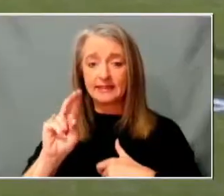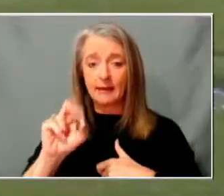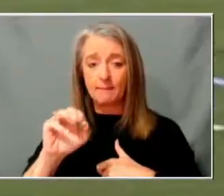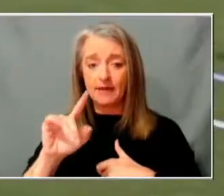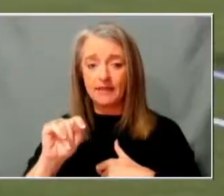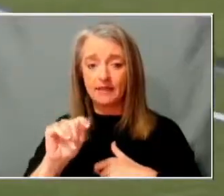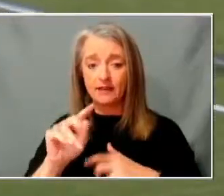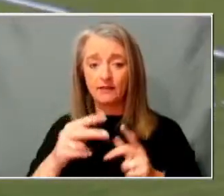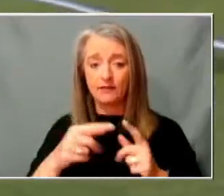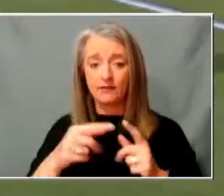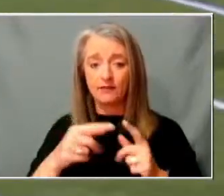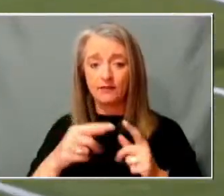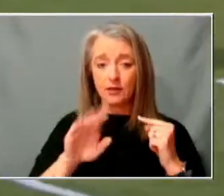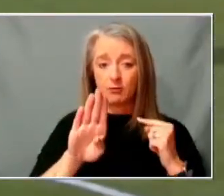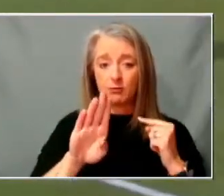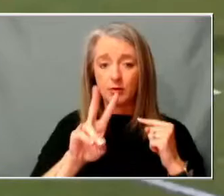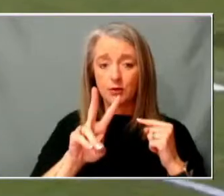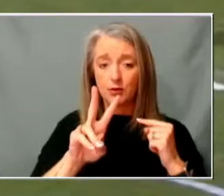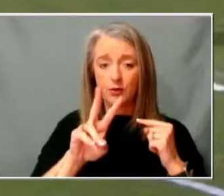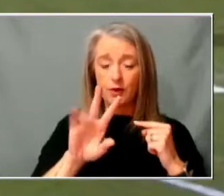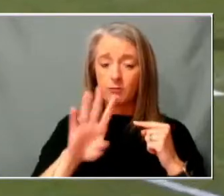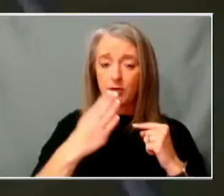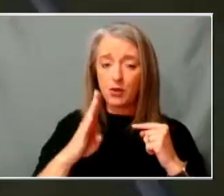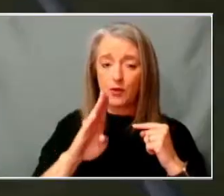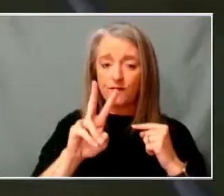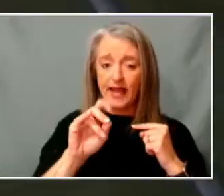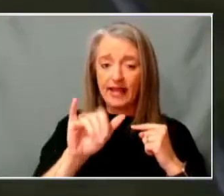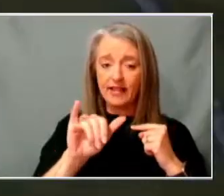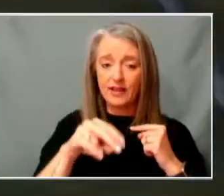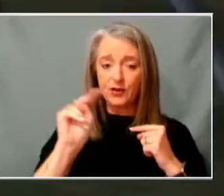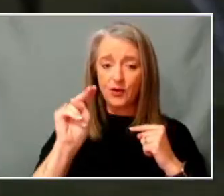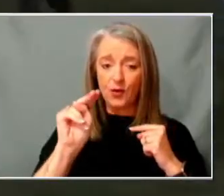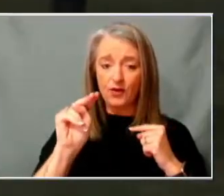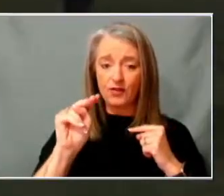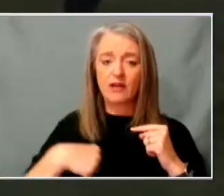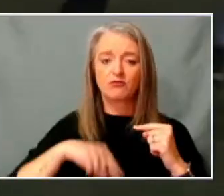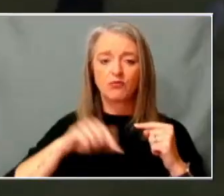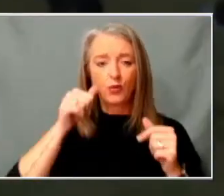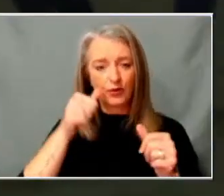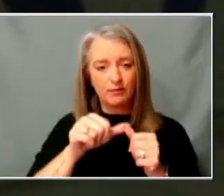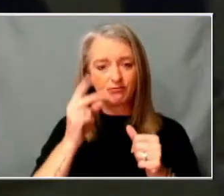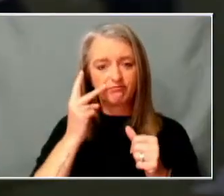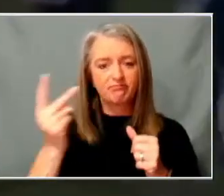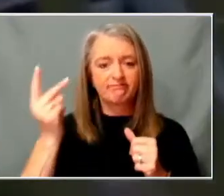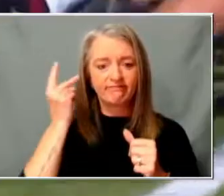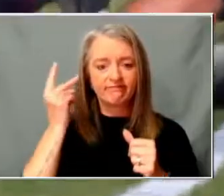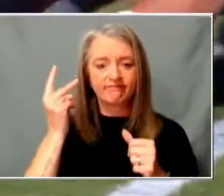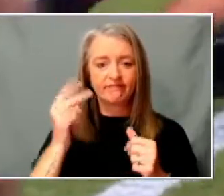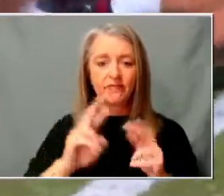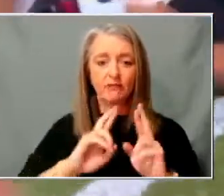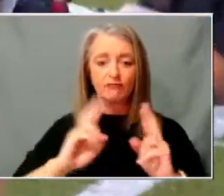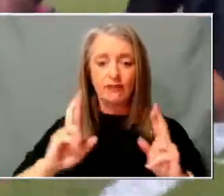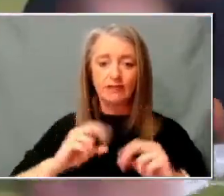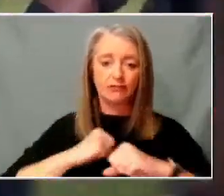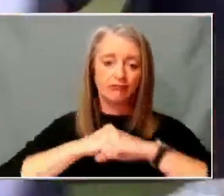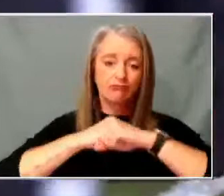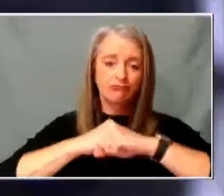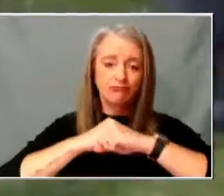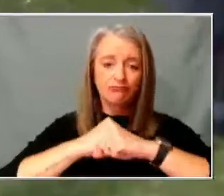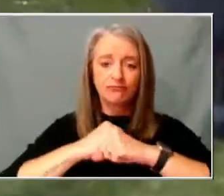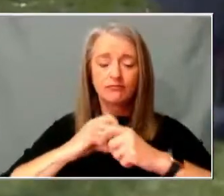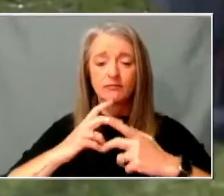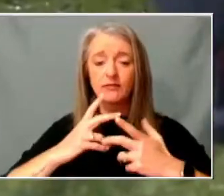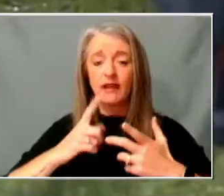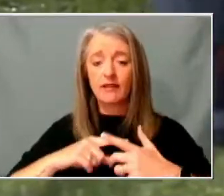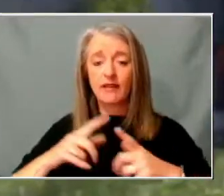and a tackle that Wanye Crofton will forever remember. I was going to attack the offensive guard, and the offensive tackle came and